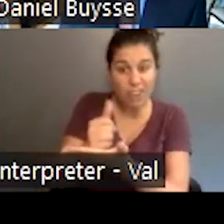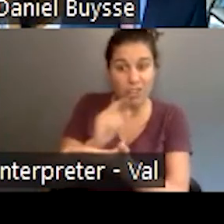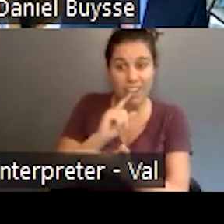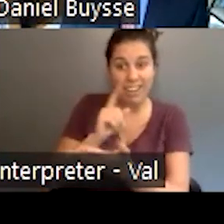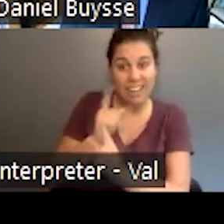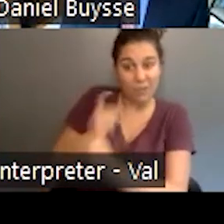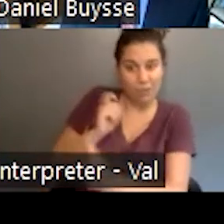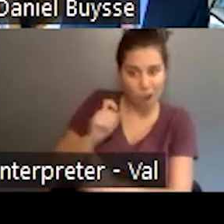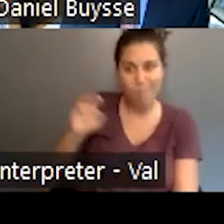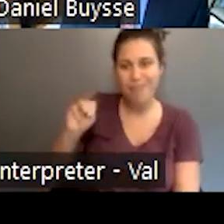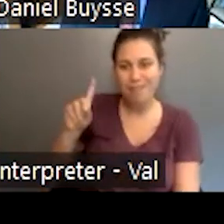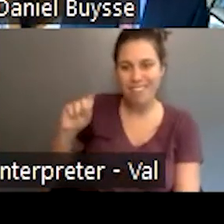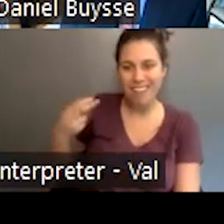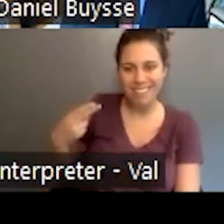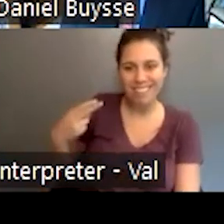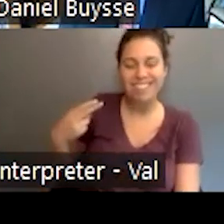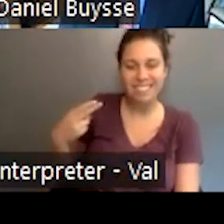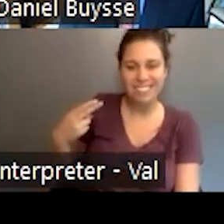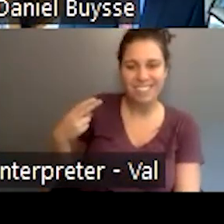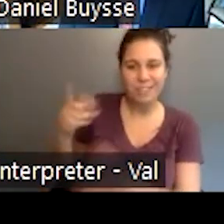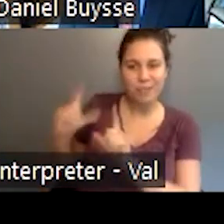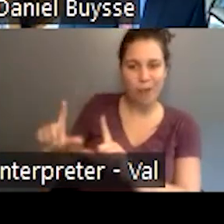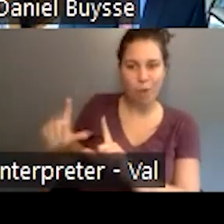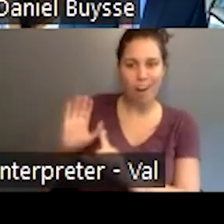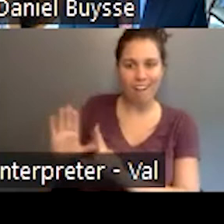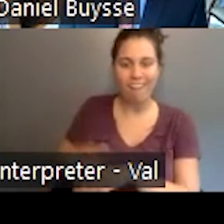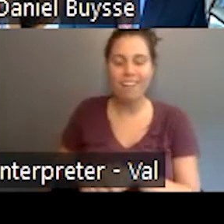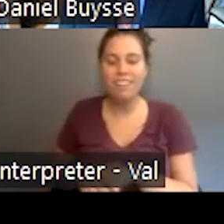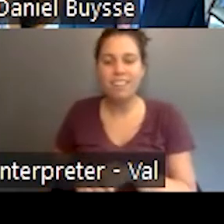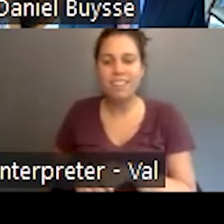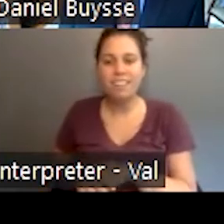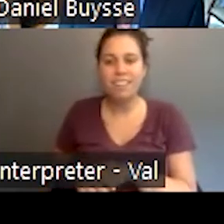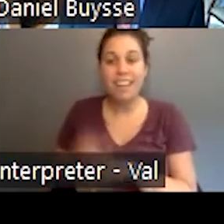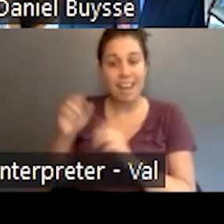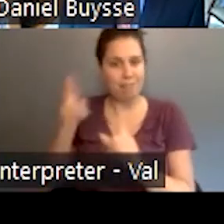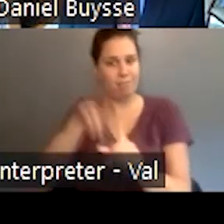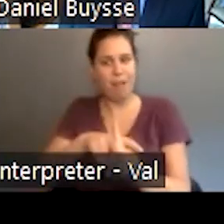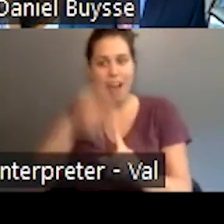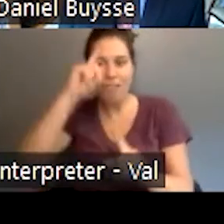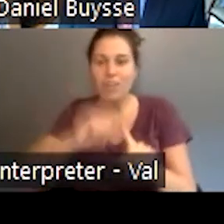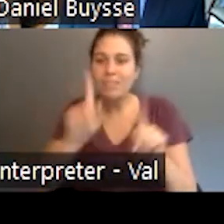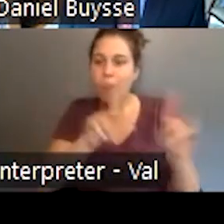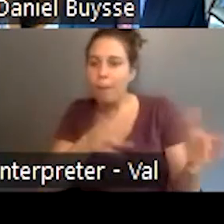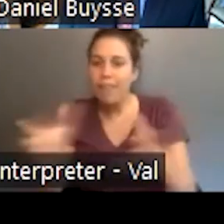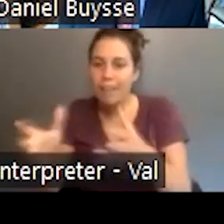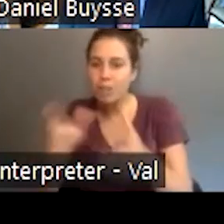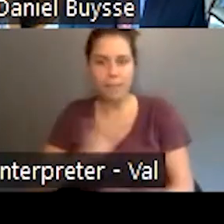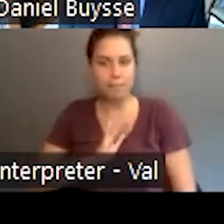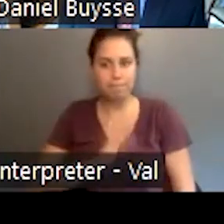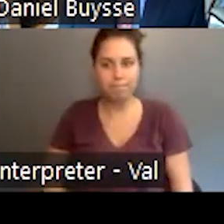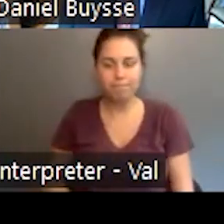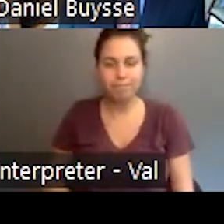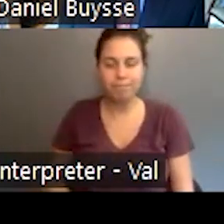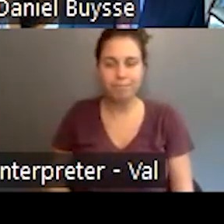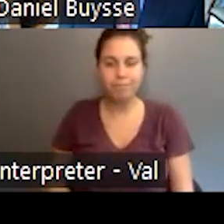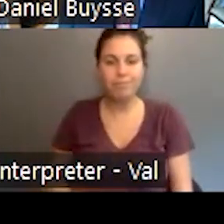on multidimensional sleep health frameworks and may be applied to different populations. In fact, some of